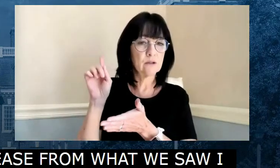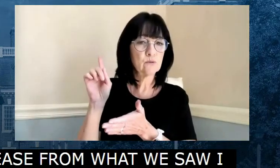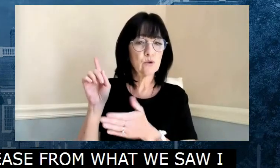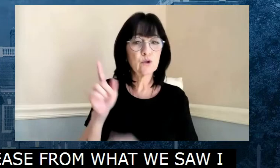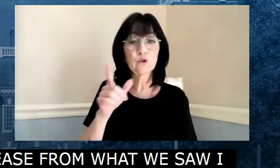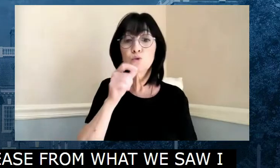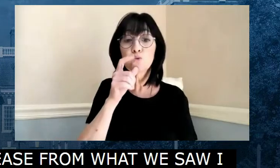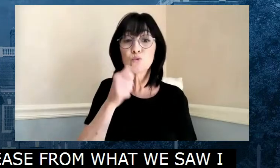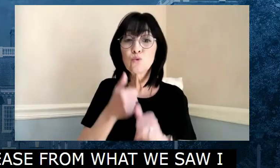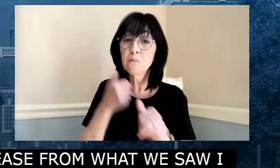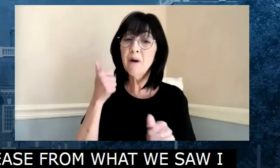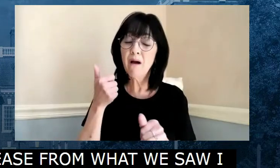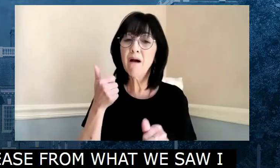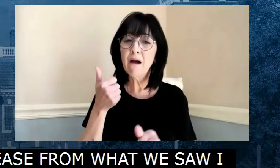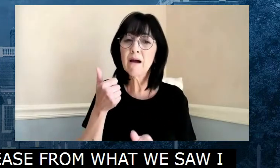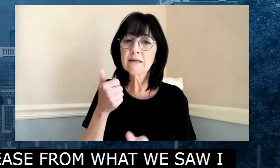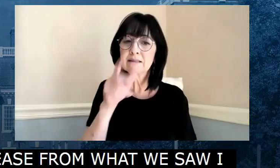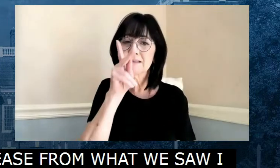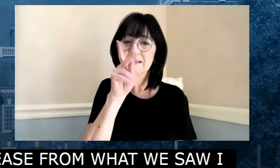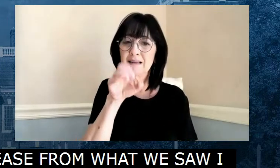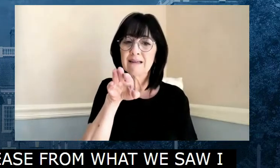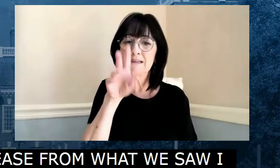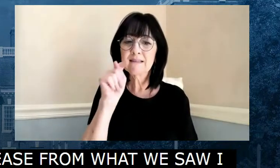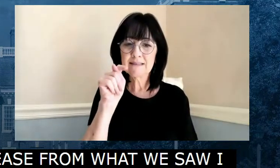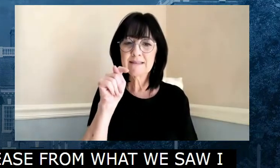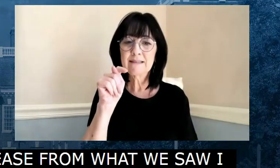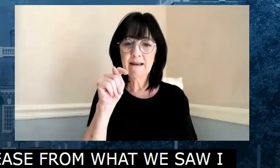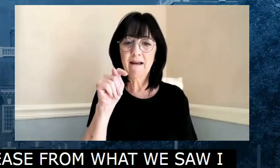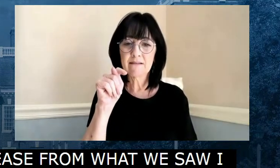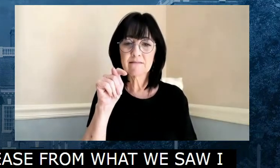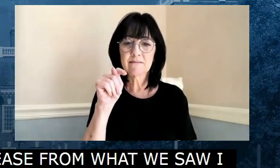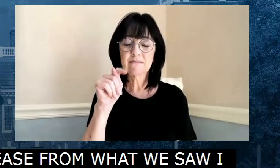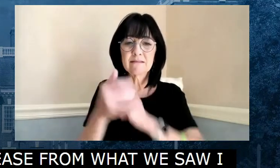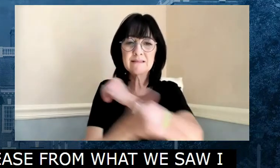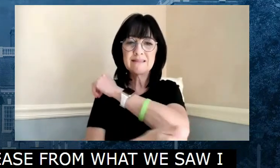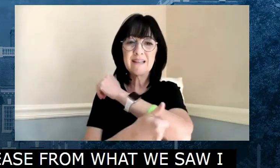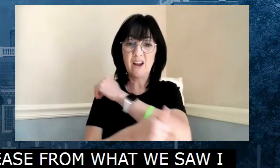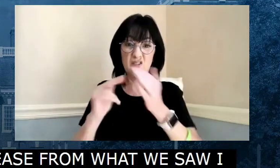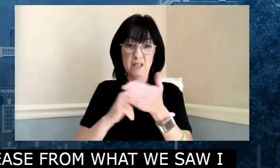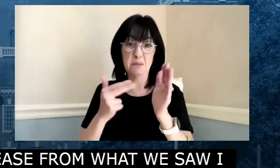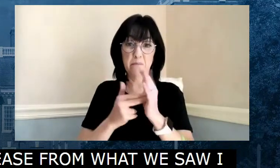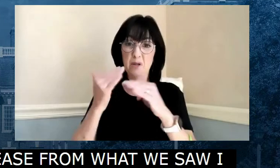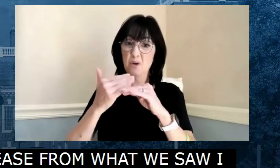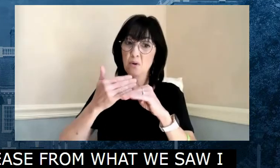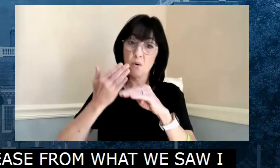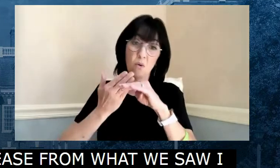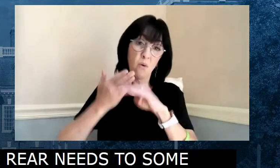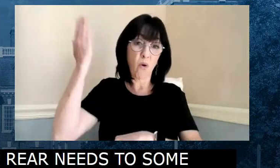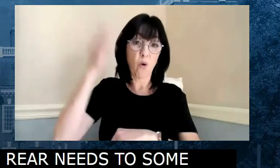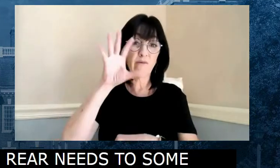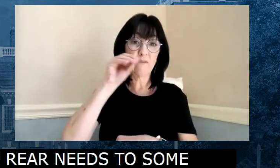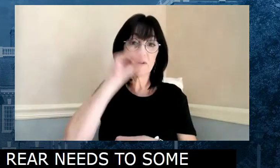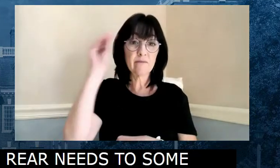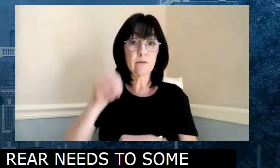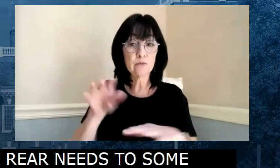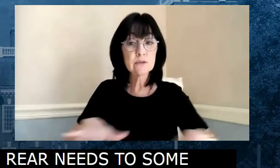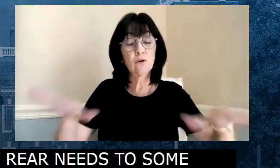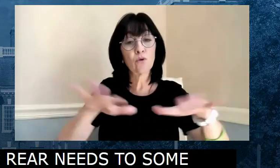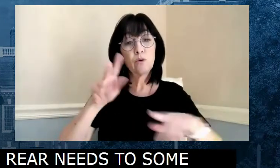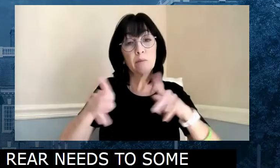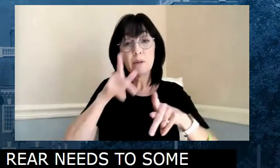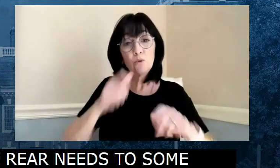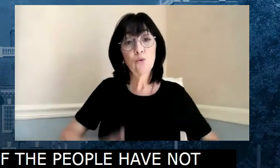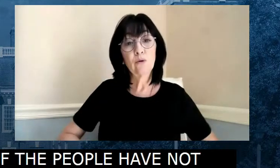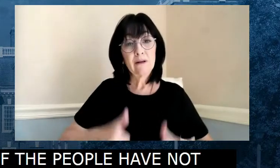Kent County, where more than half of the people have not received 1 dose. And so if you think about where we're headed, where we're not going to